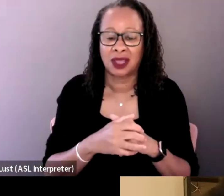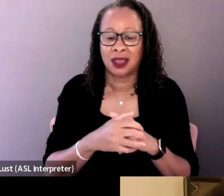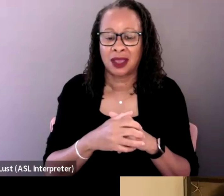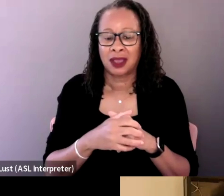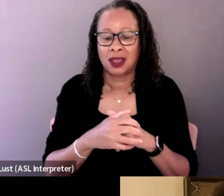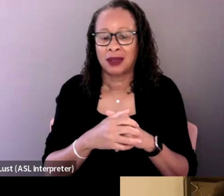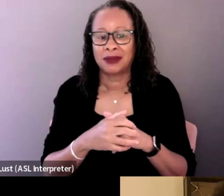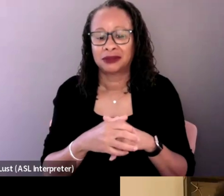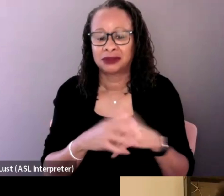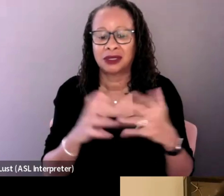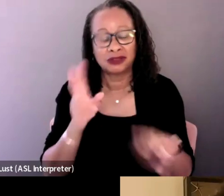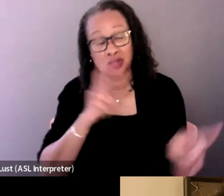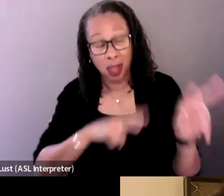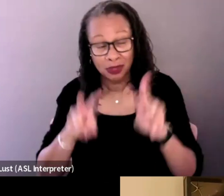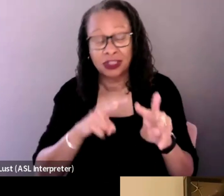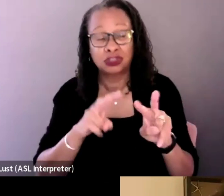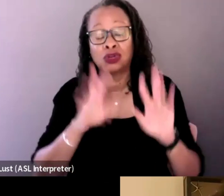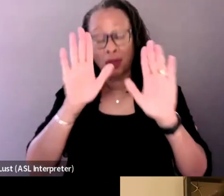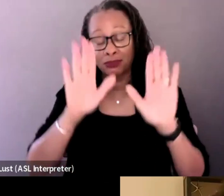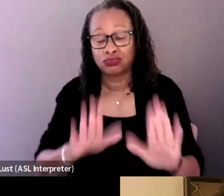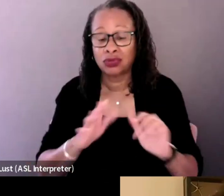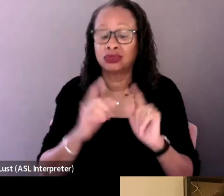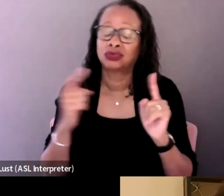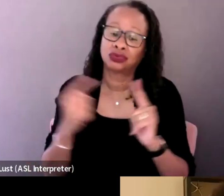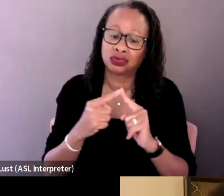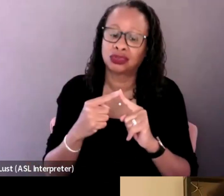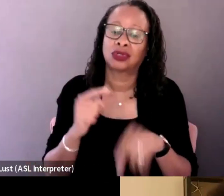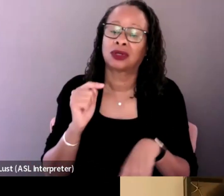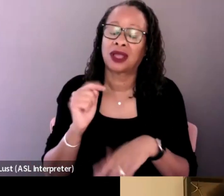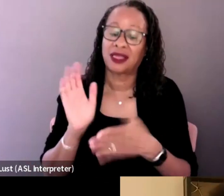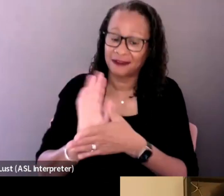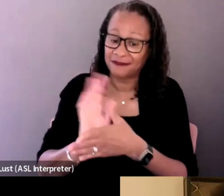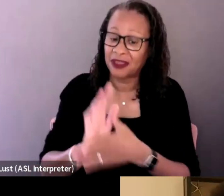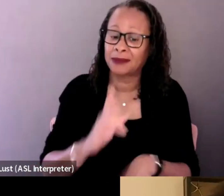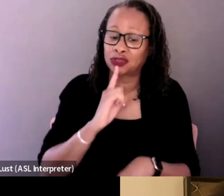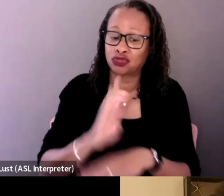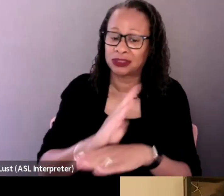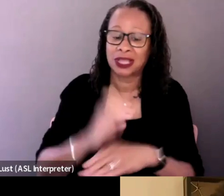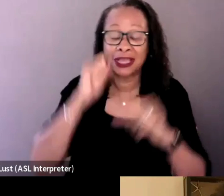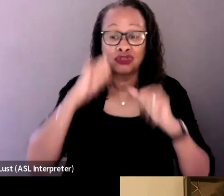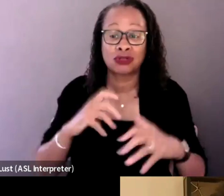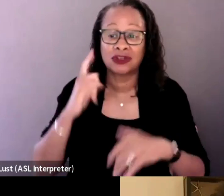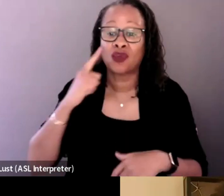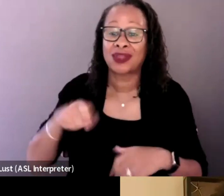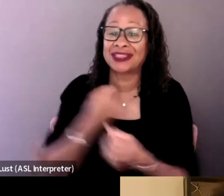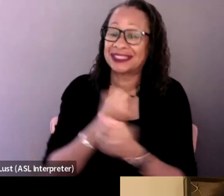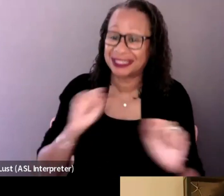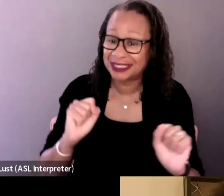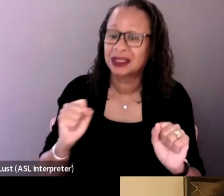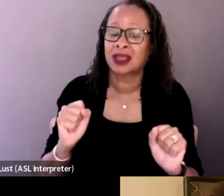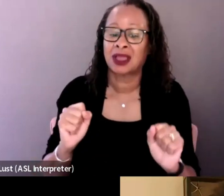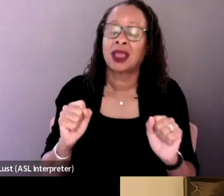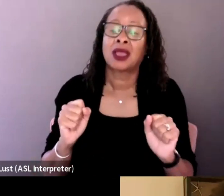that word, but the observational approach to the film has actually been incredible for the security of the access